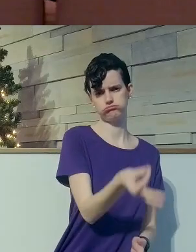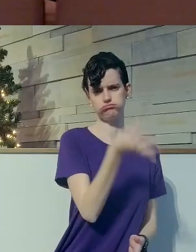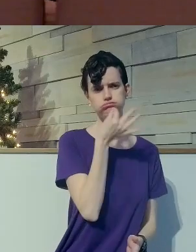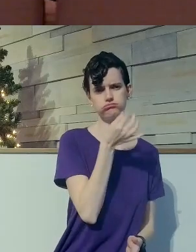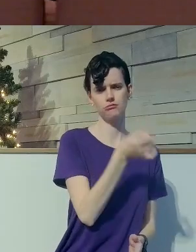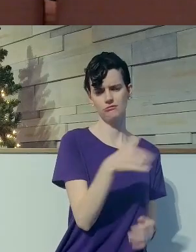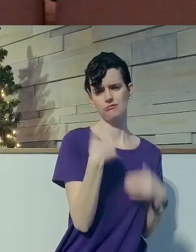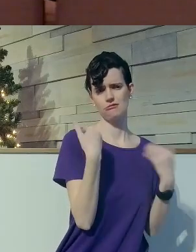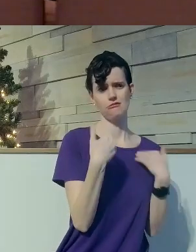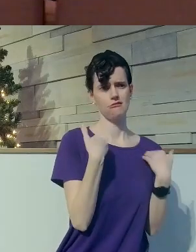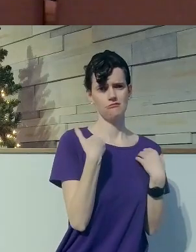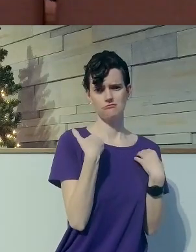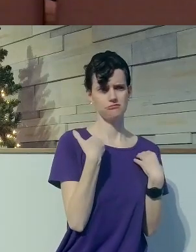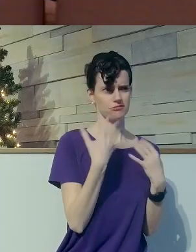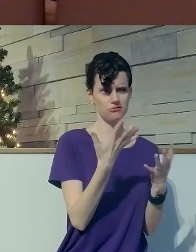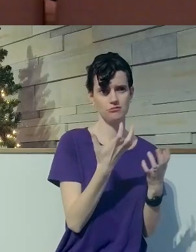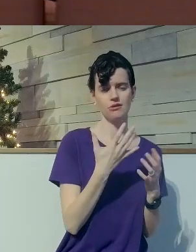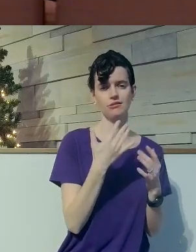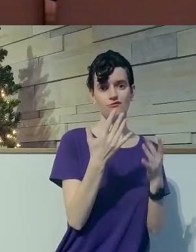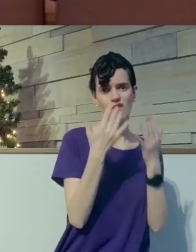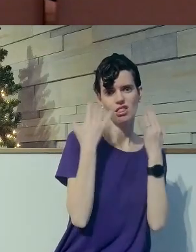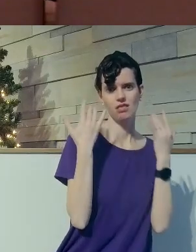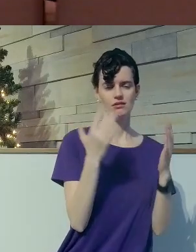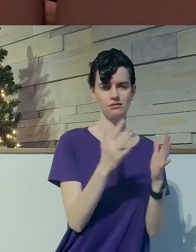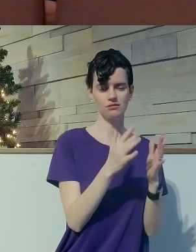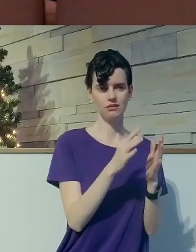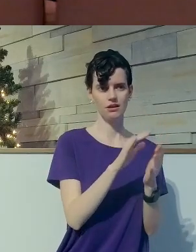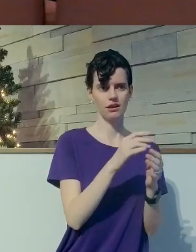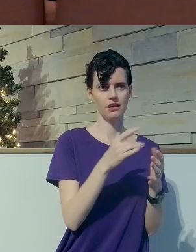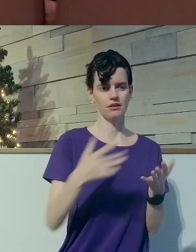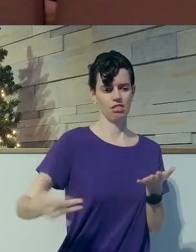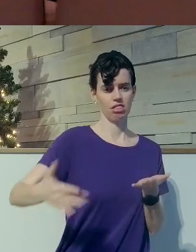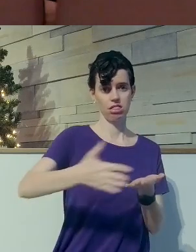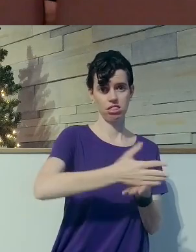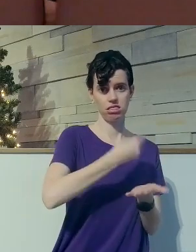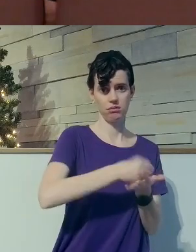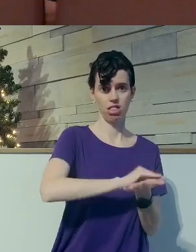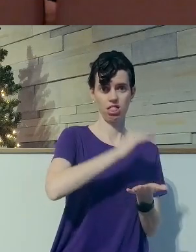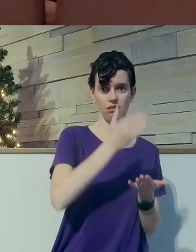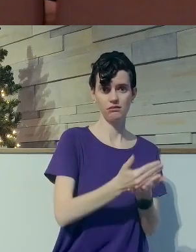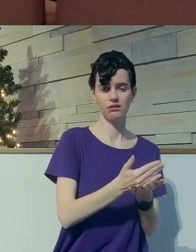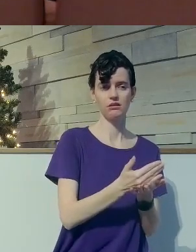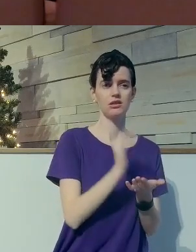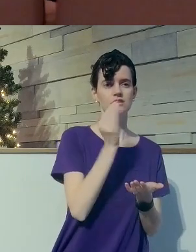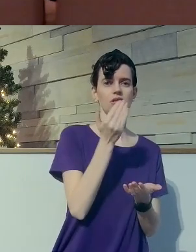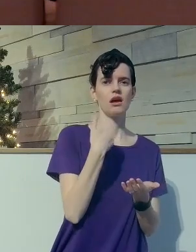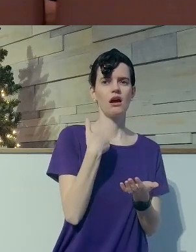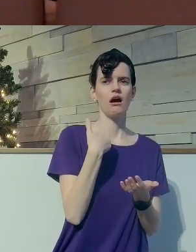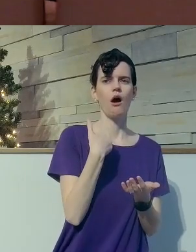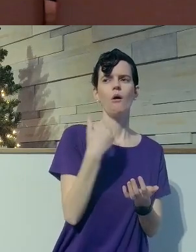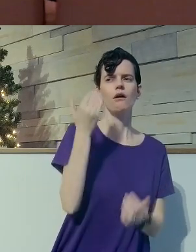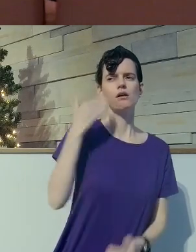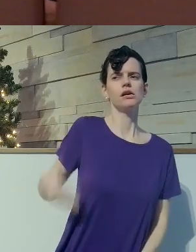was young, he was aggressive, he was charismatic, and he made a lot of money. And he seemed to have the intuition